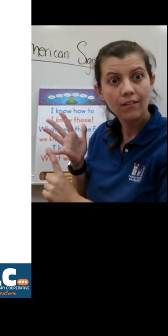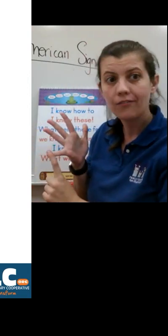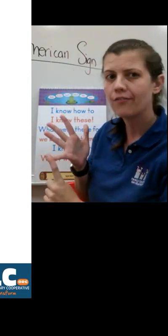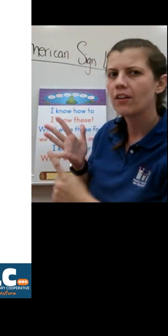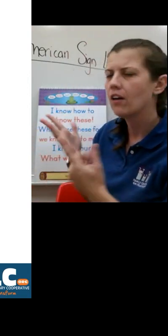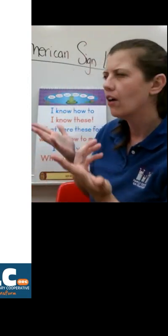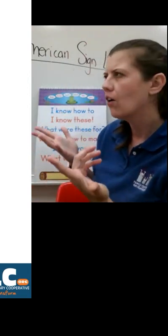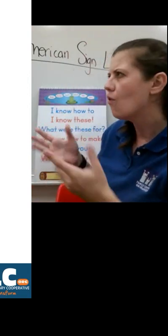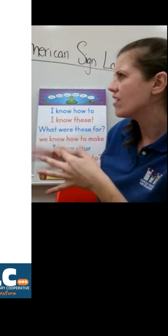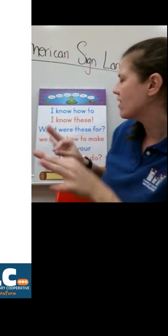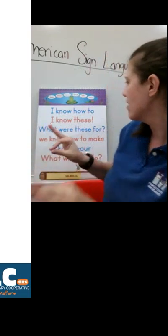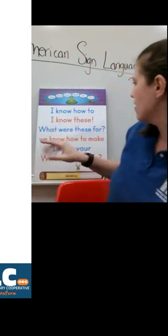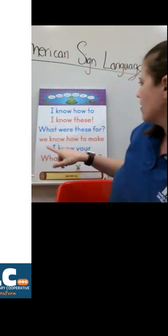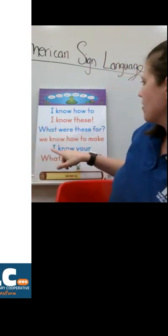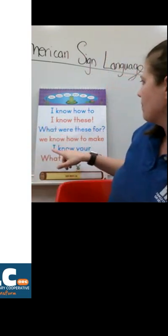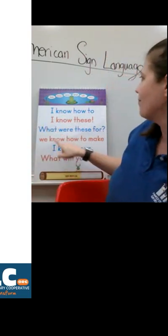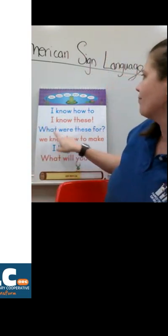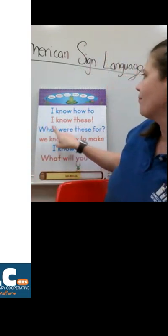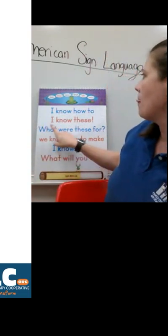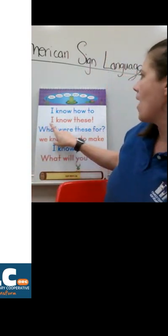Number 5.